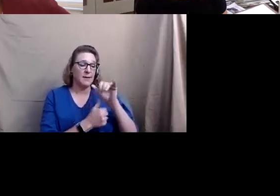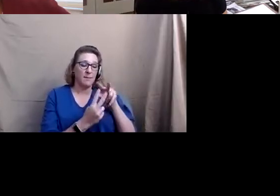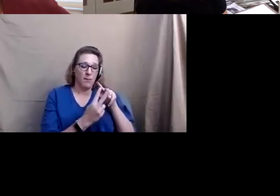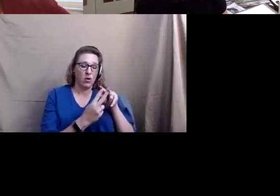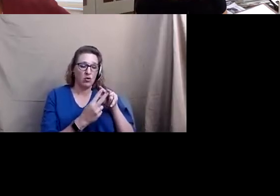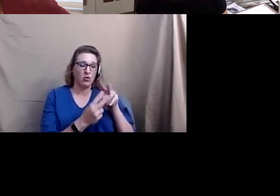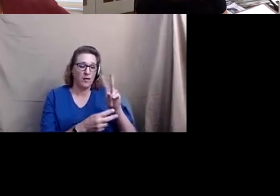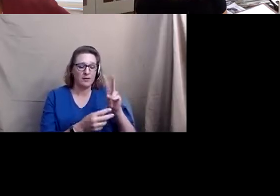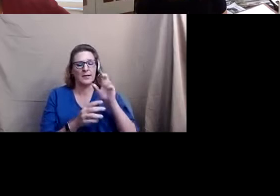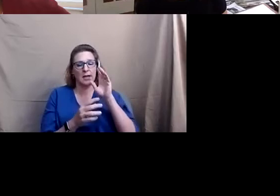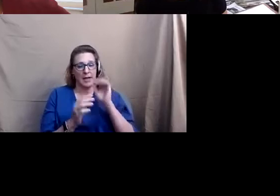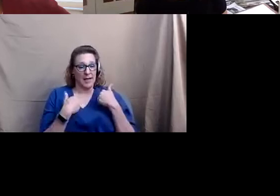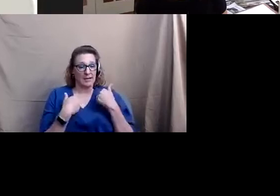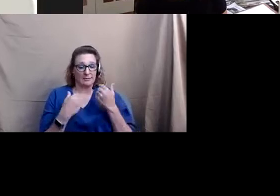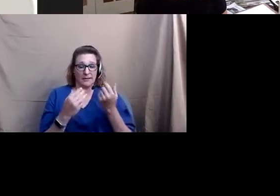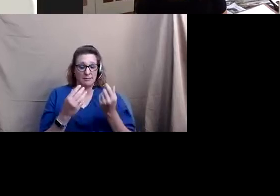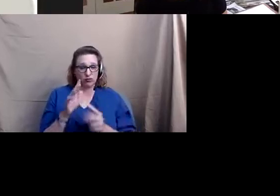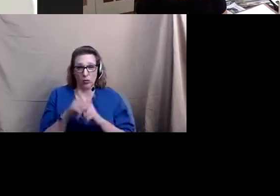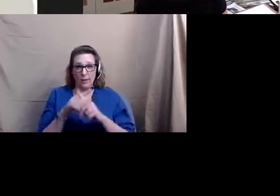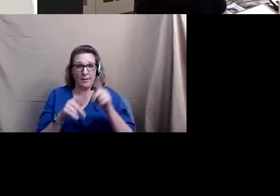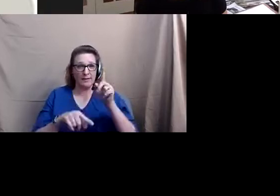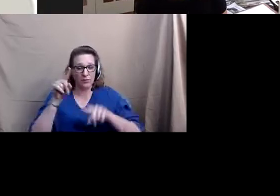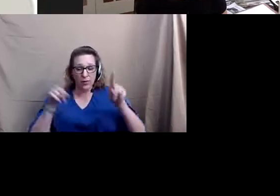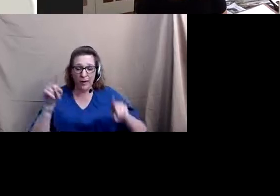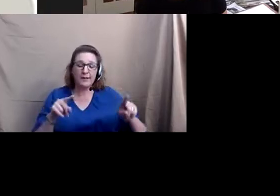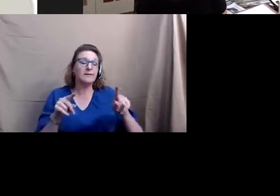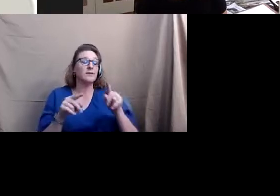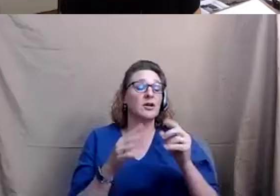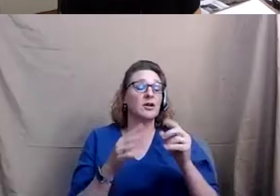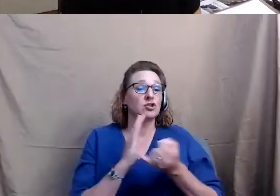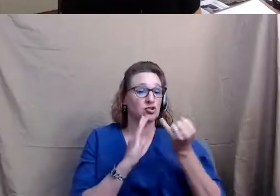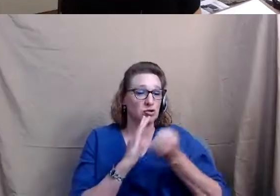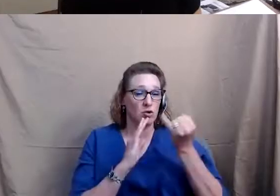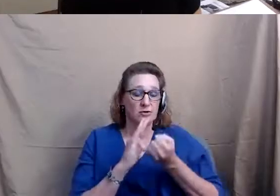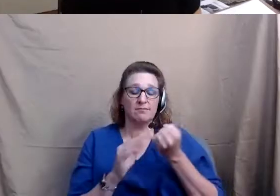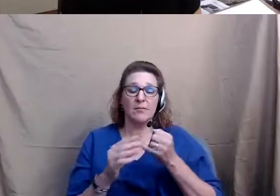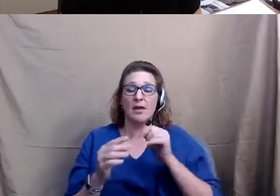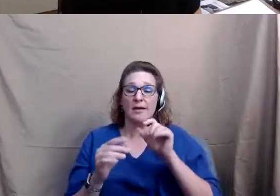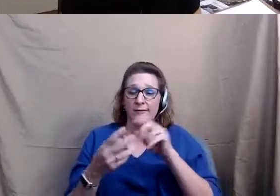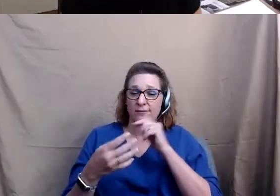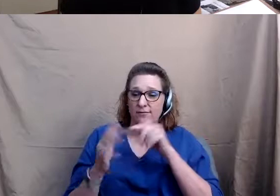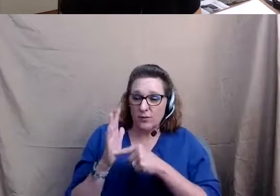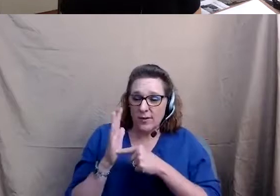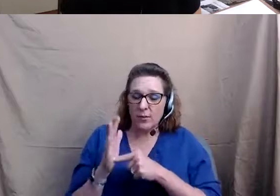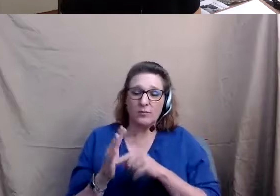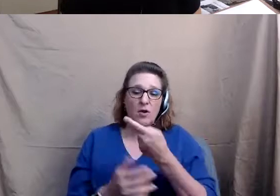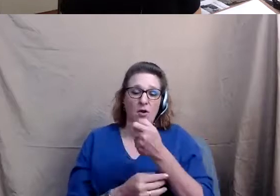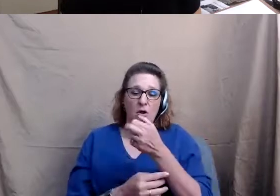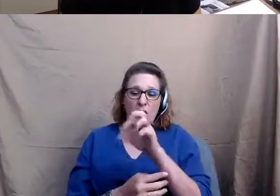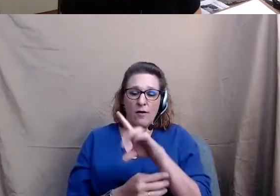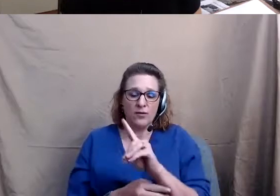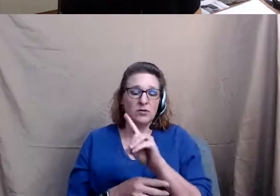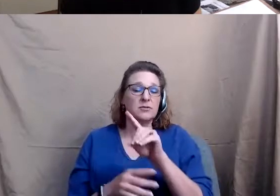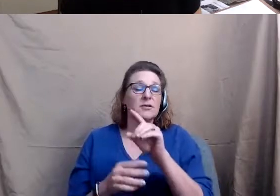journals, law reviews, and publications, including Violence Against Women, the New York Times, the Harvard Civil Rights Civil Liberties Law Review, the